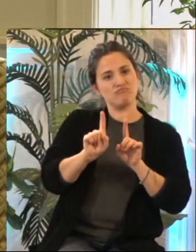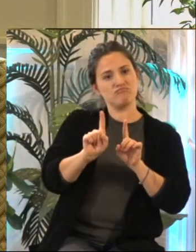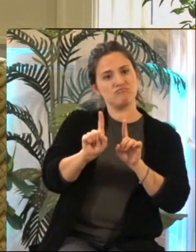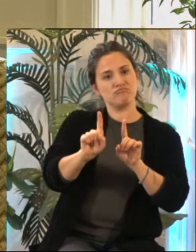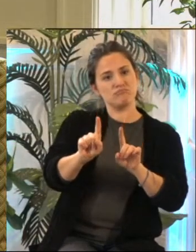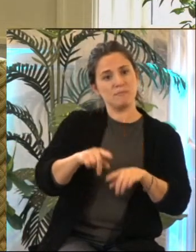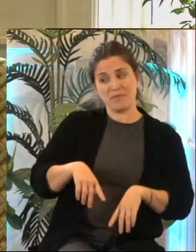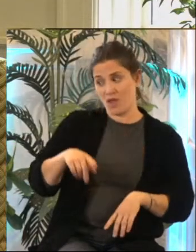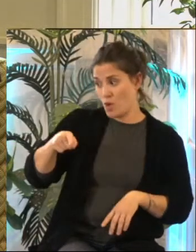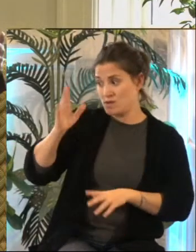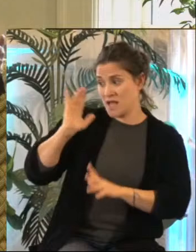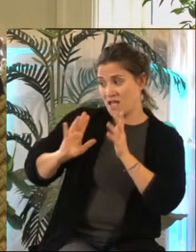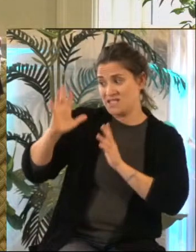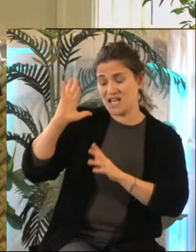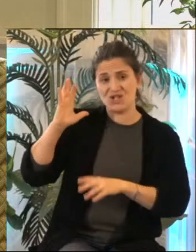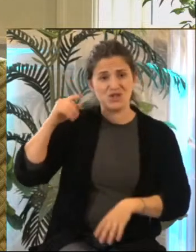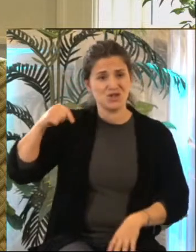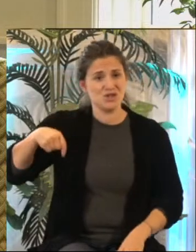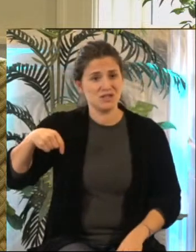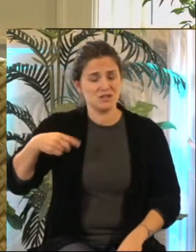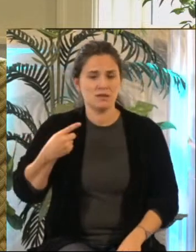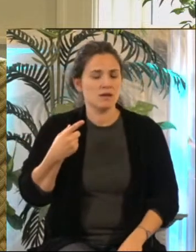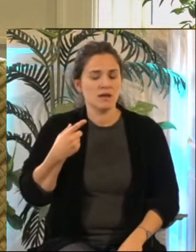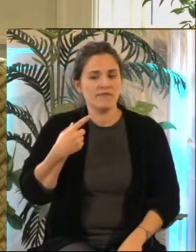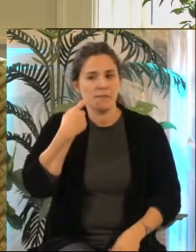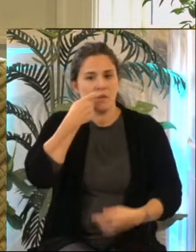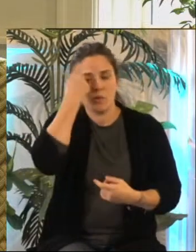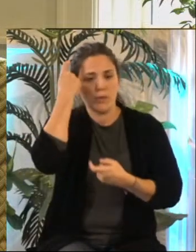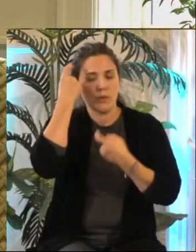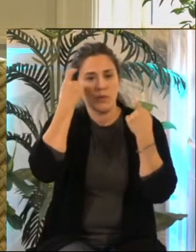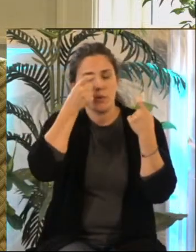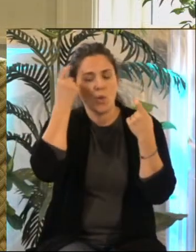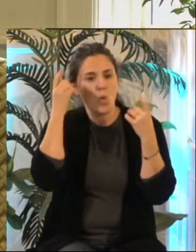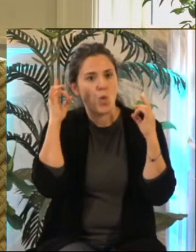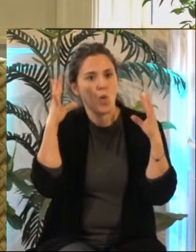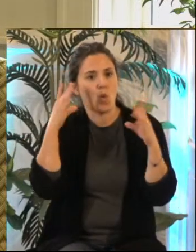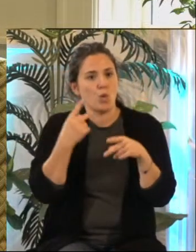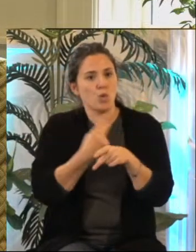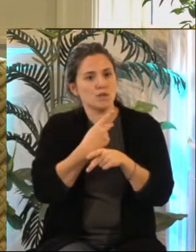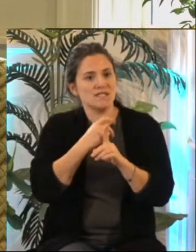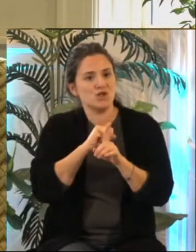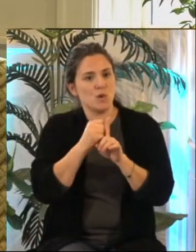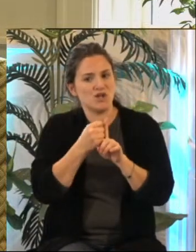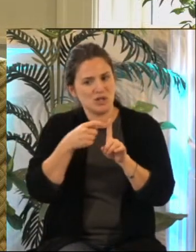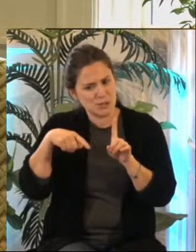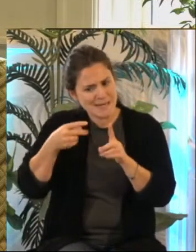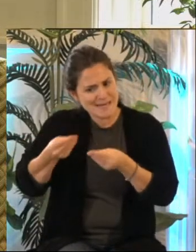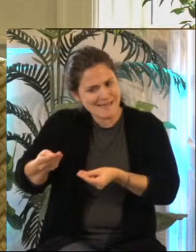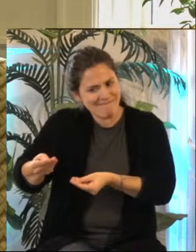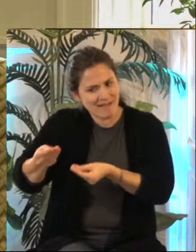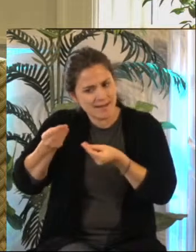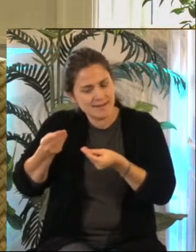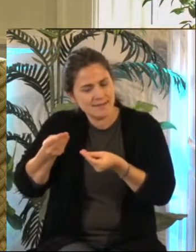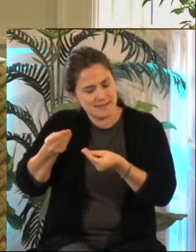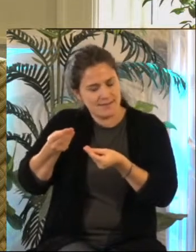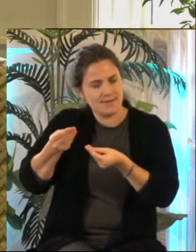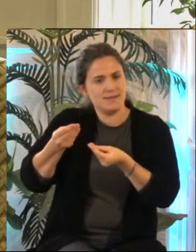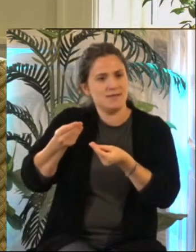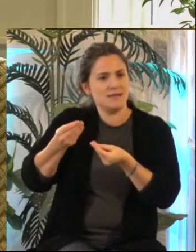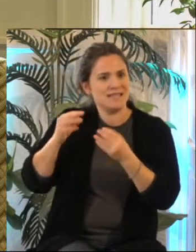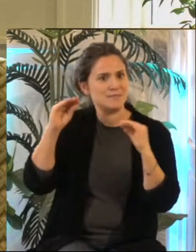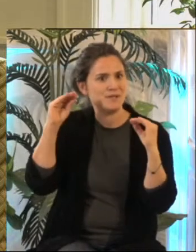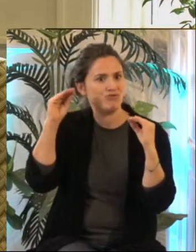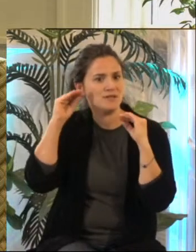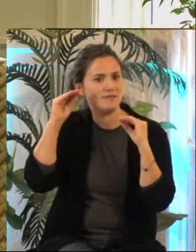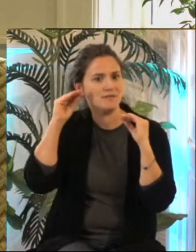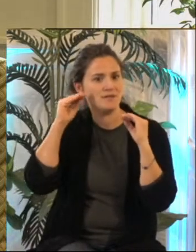and situations that should help us have a broader perspective on what we're going through. In the words of rapper Kendrick Lamar, who we're all